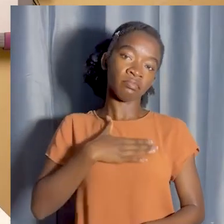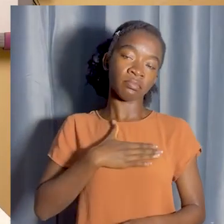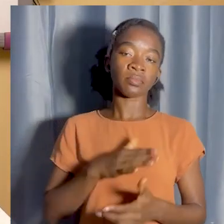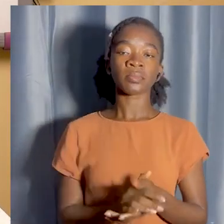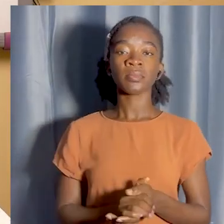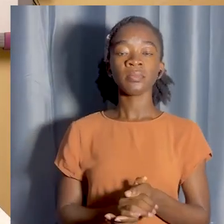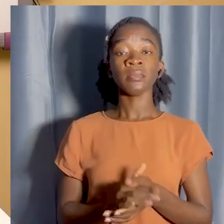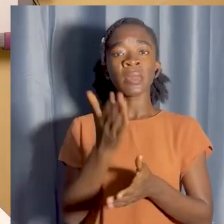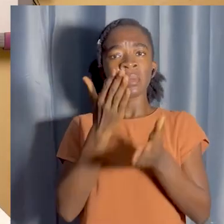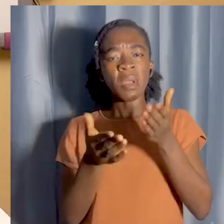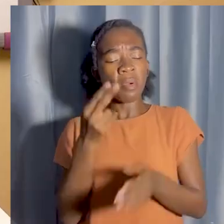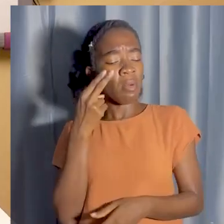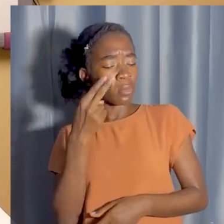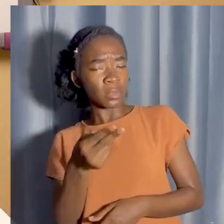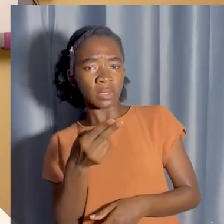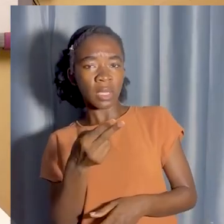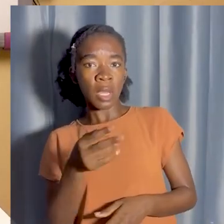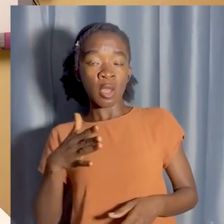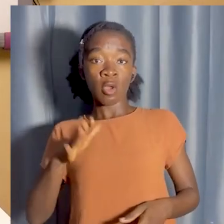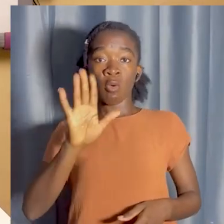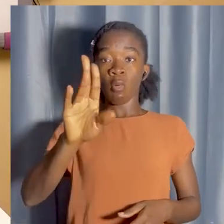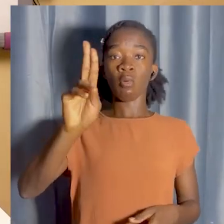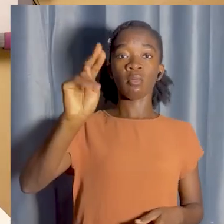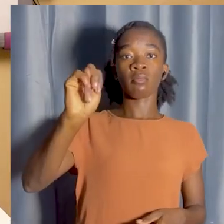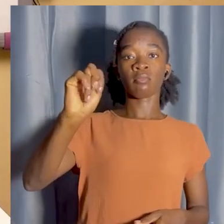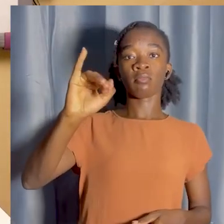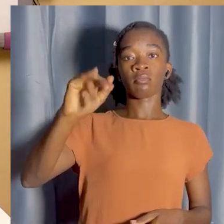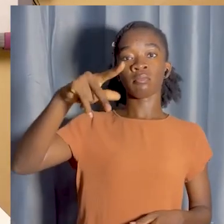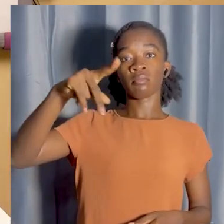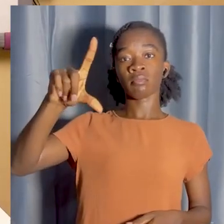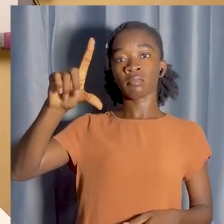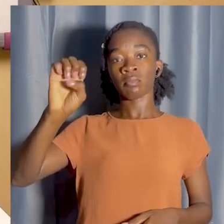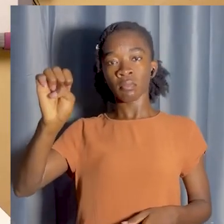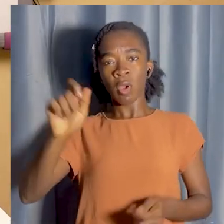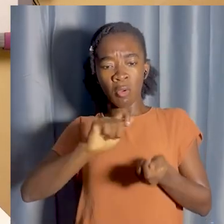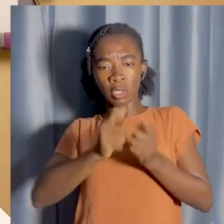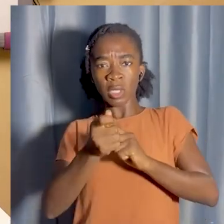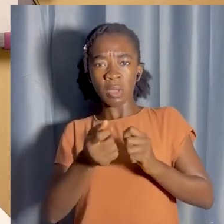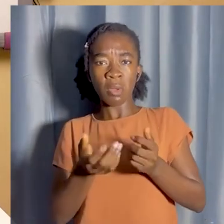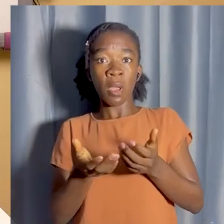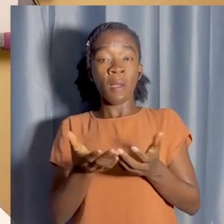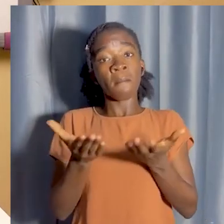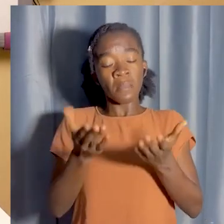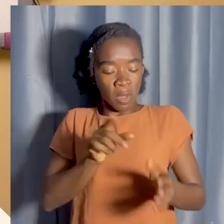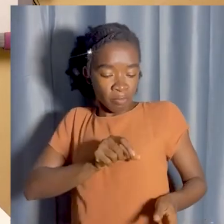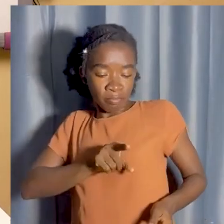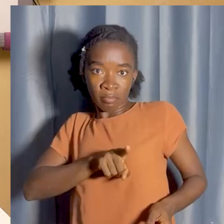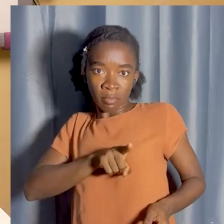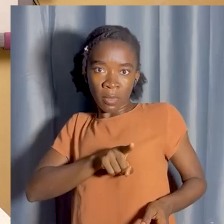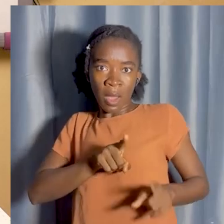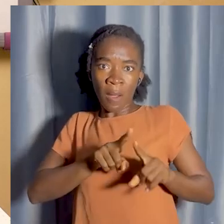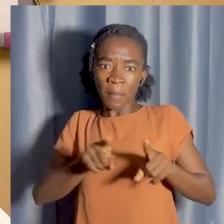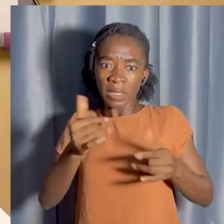a change in the way the nipple is pointing. So usually the nipple will point downwards and outwards like that. If suddenly you notice that the nipple is